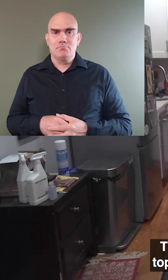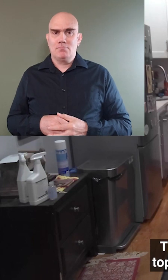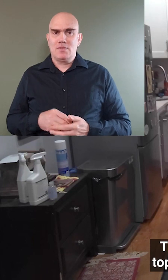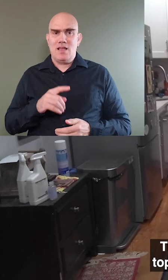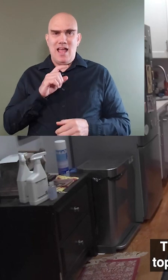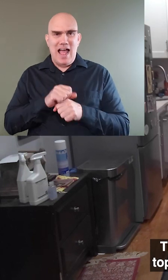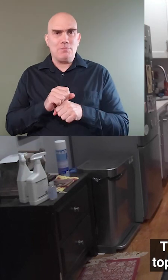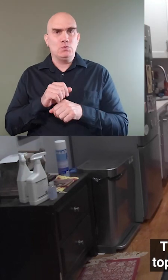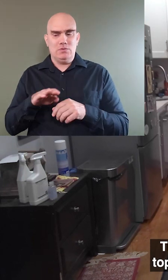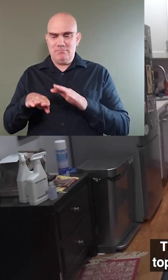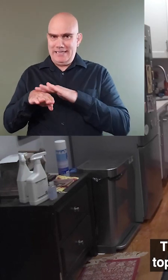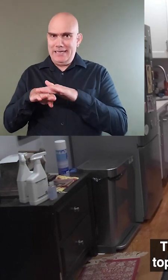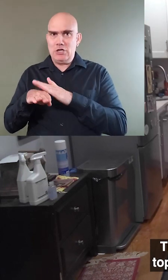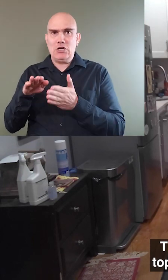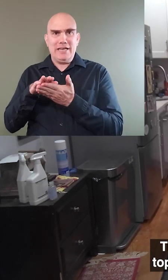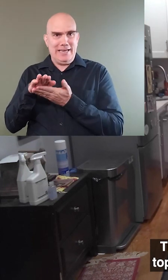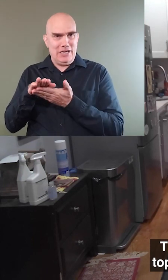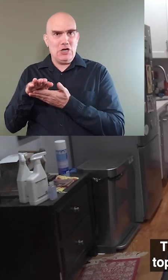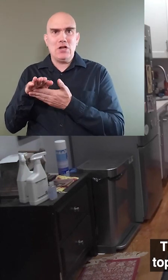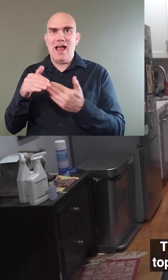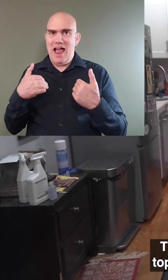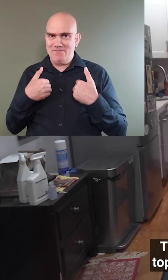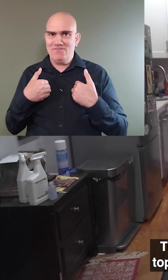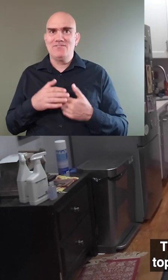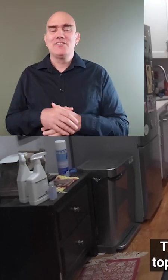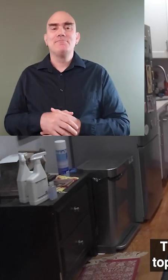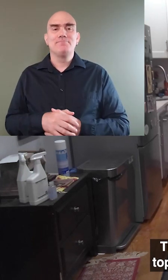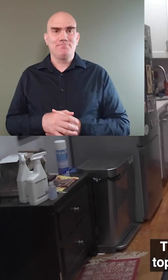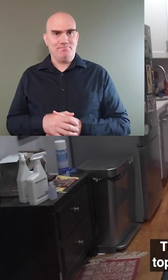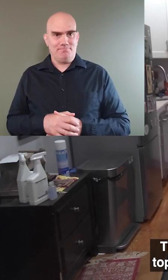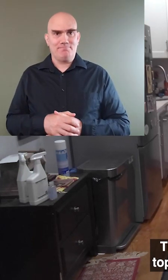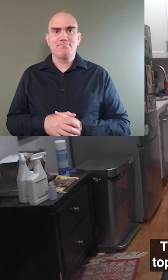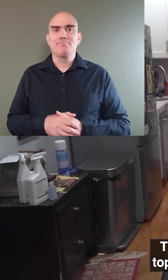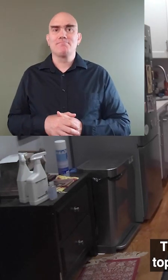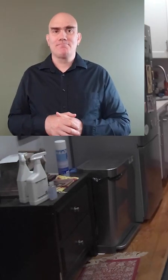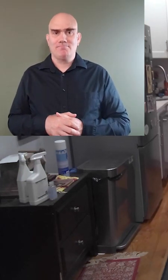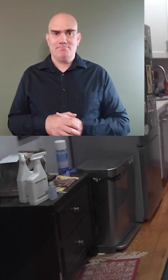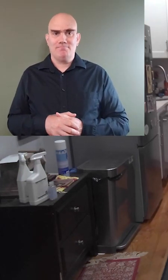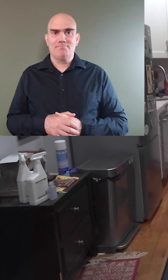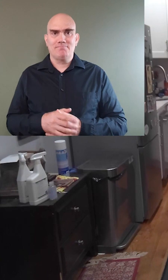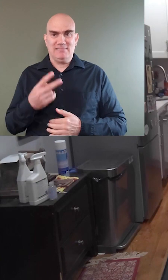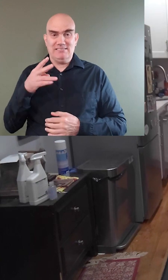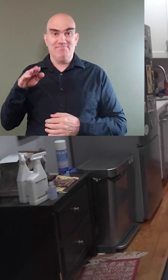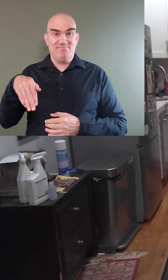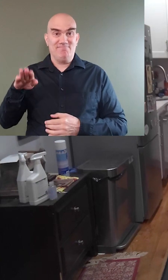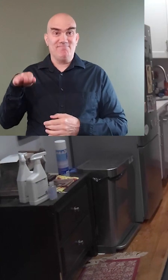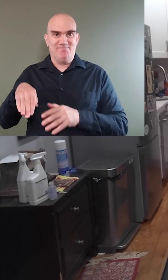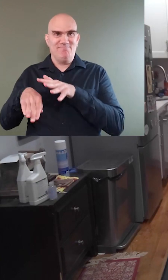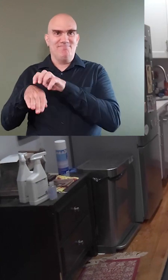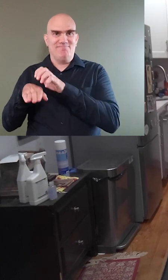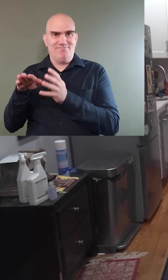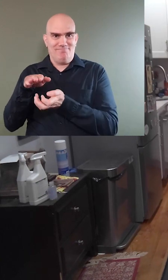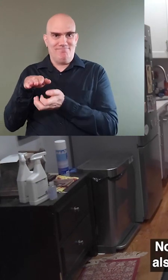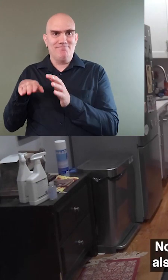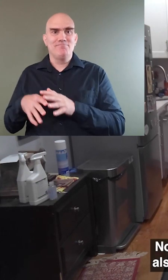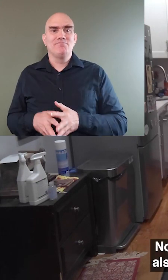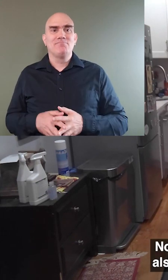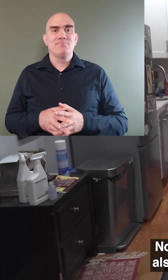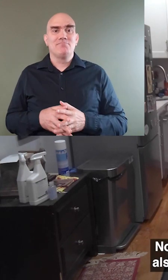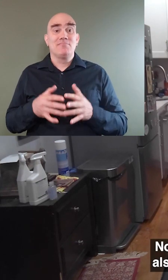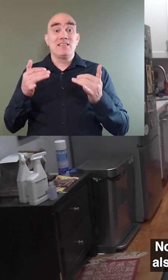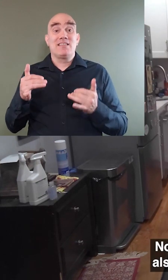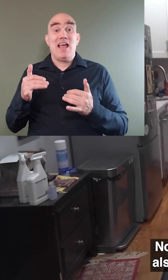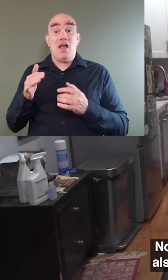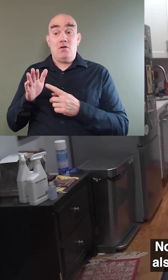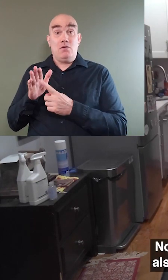are absolutely on the top and bottom of our feet. Now,